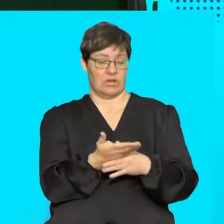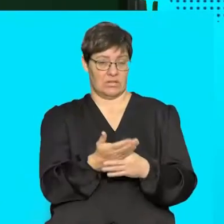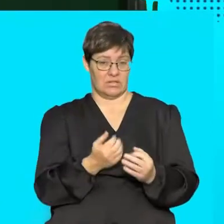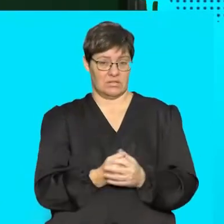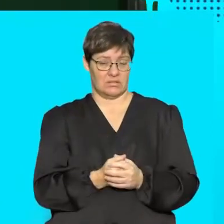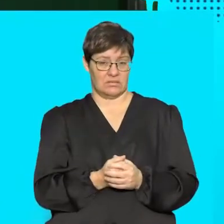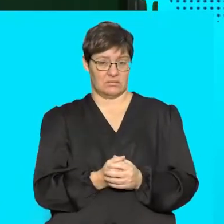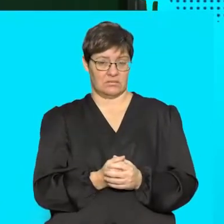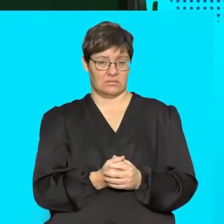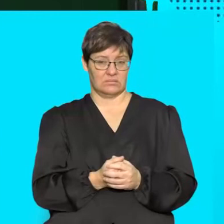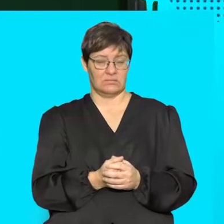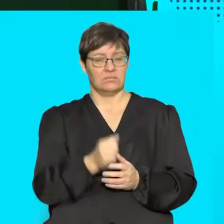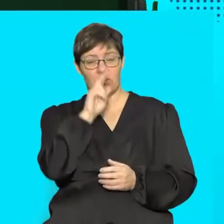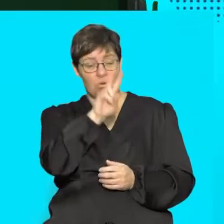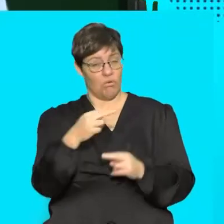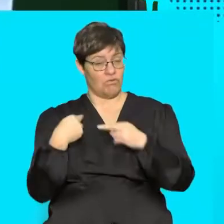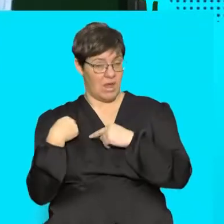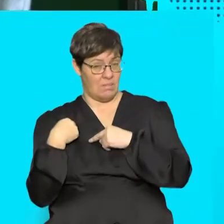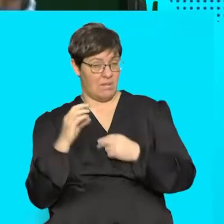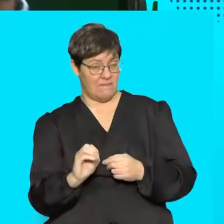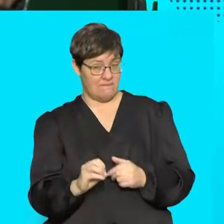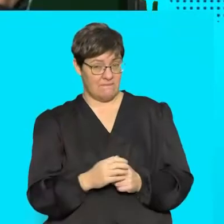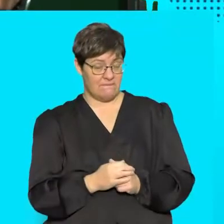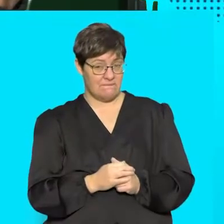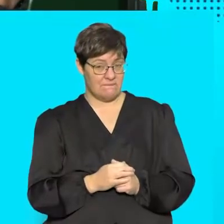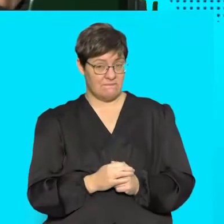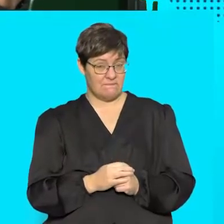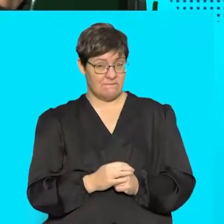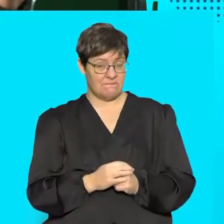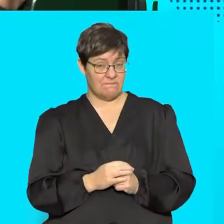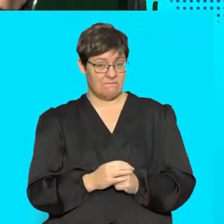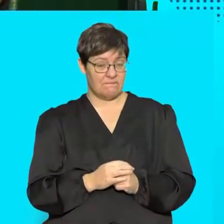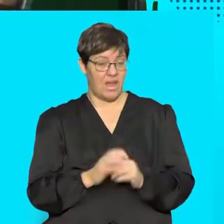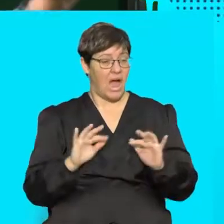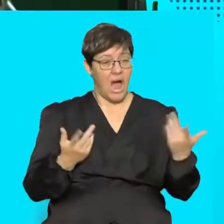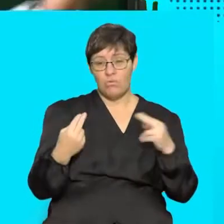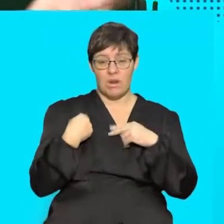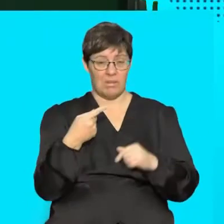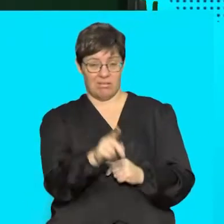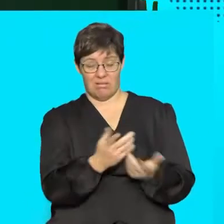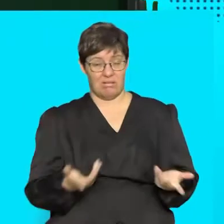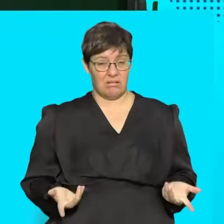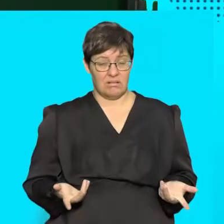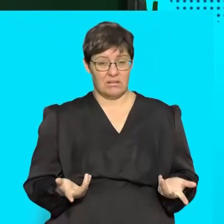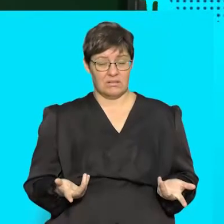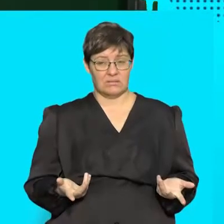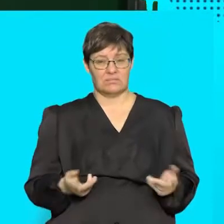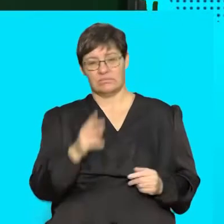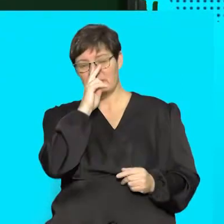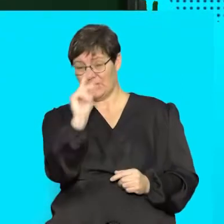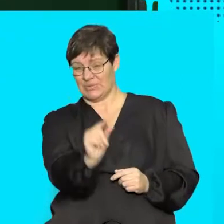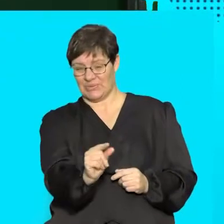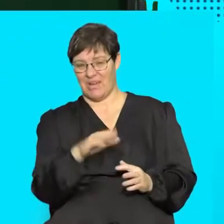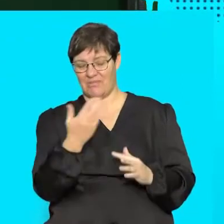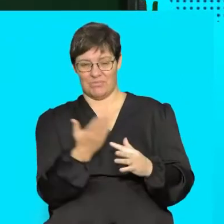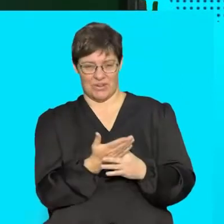break looking at, is this reliable? And how reliable is this? Okay. See